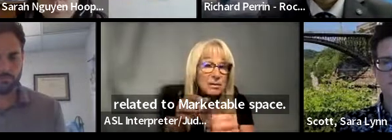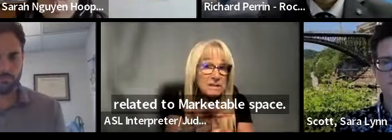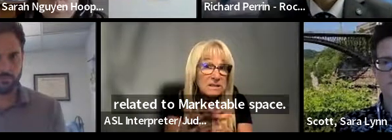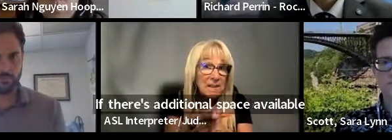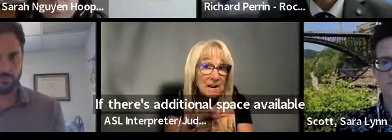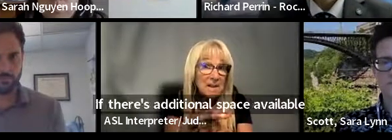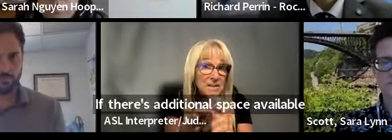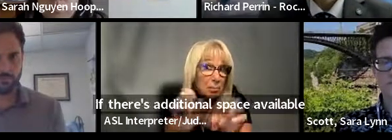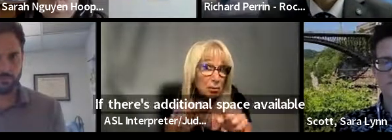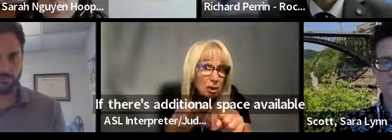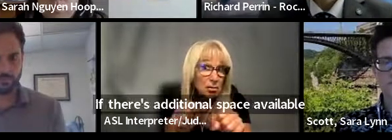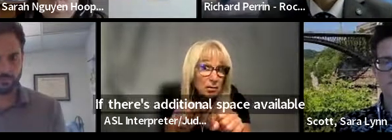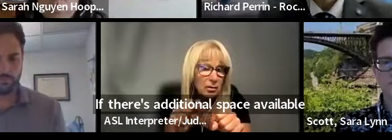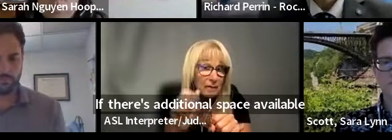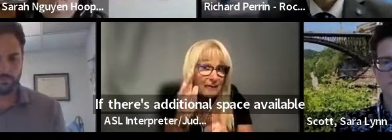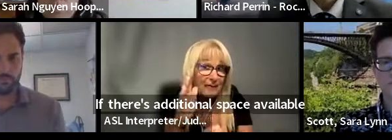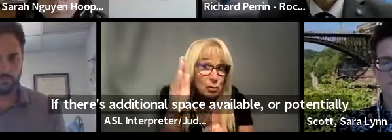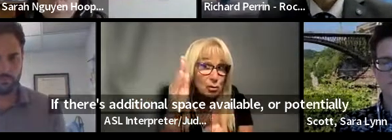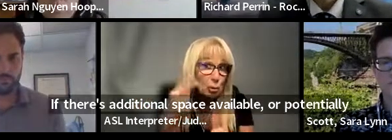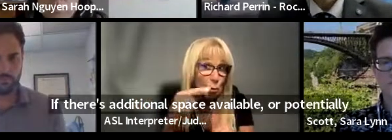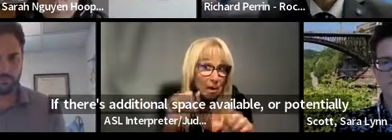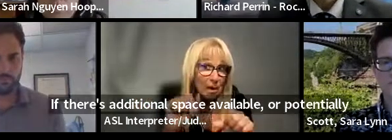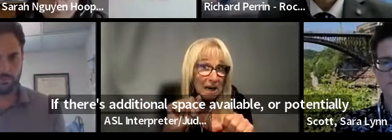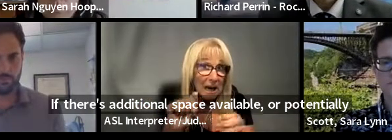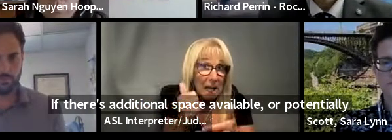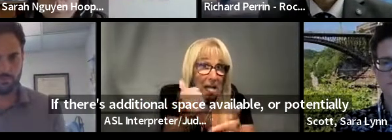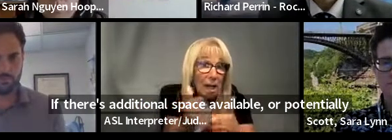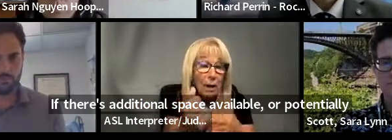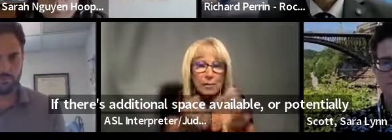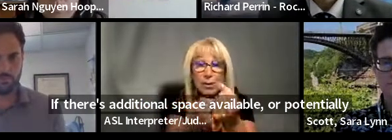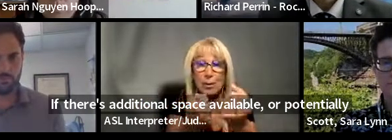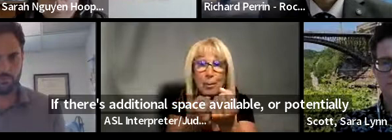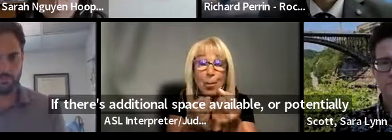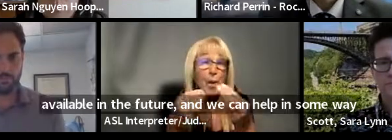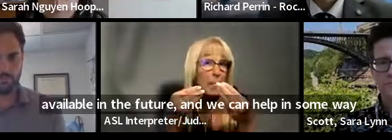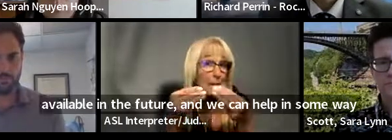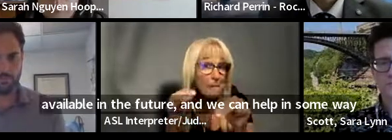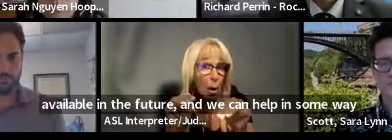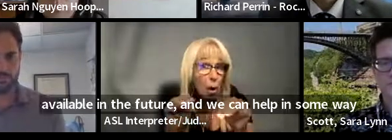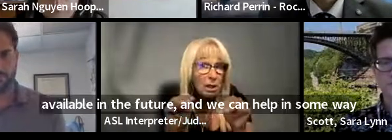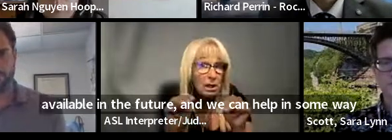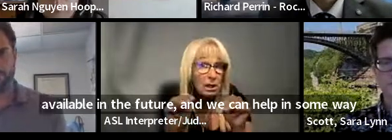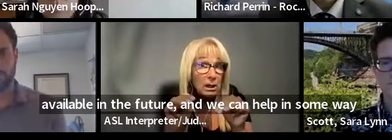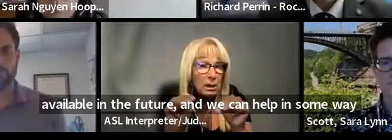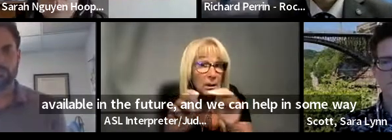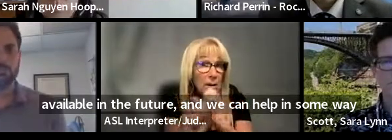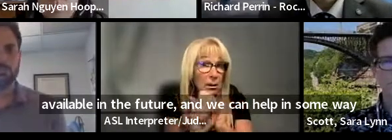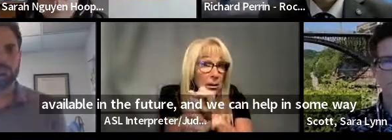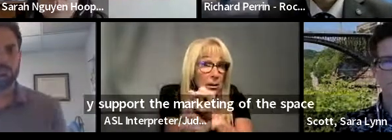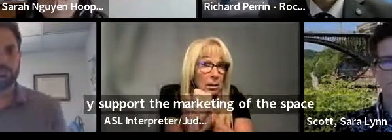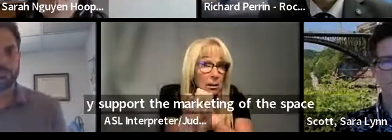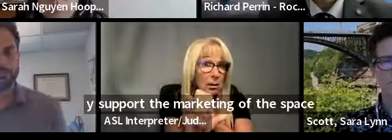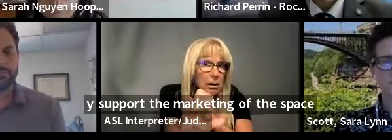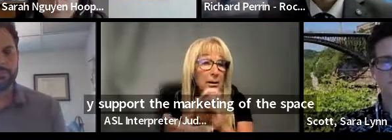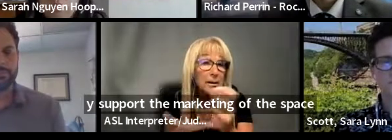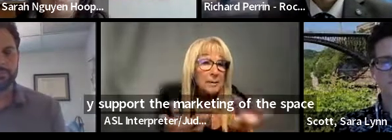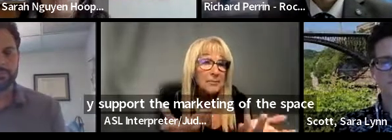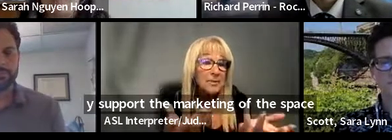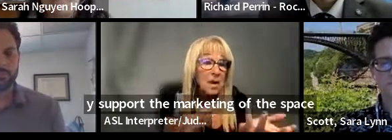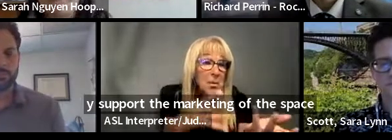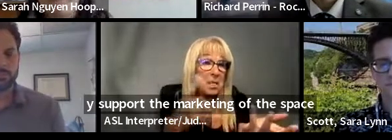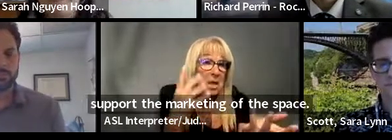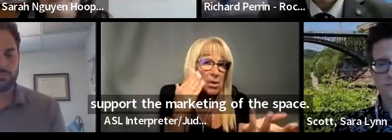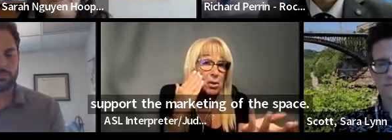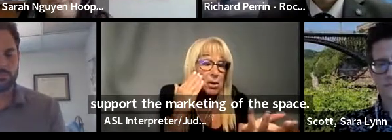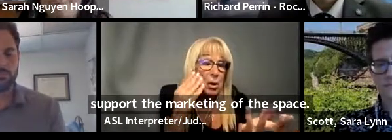the future, and we can help in some way support the marketing of the space, I would just want to know what the opportunities might be